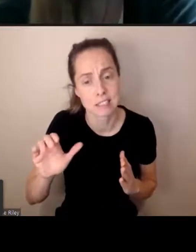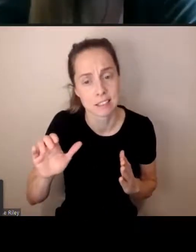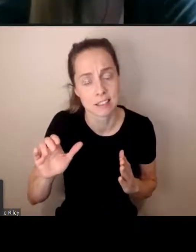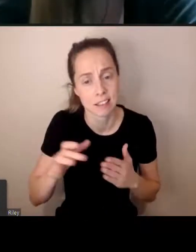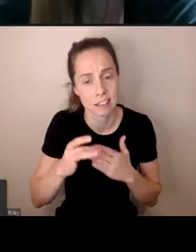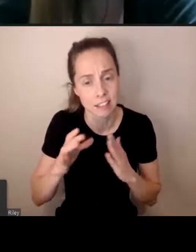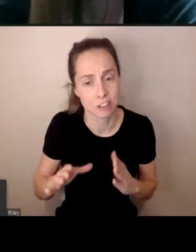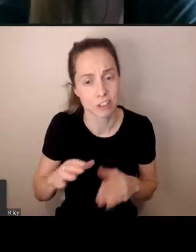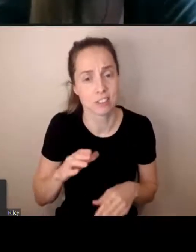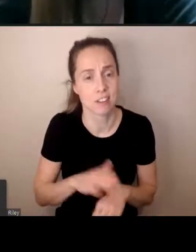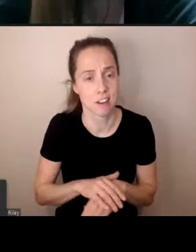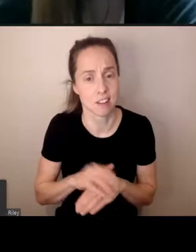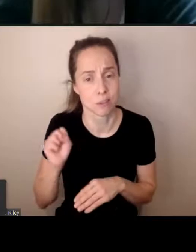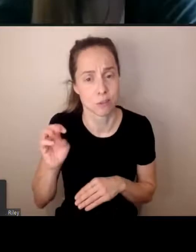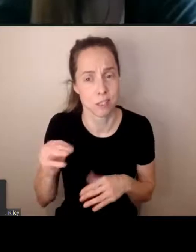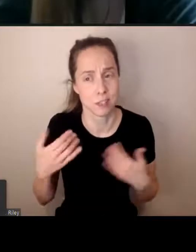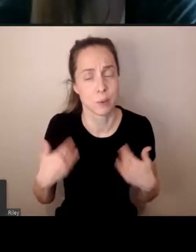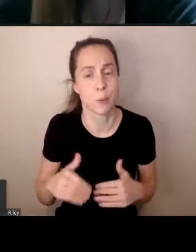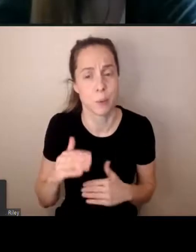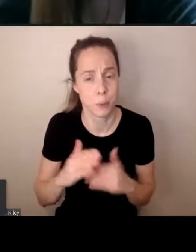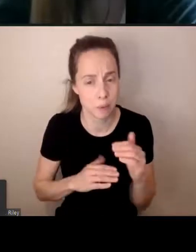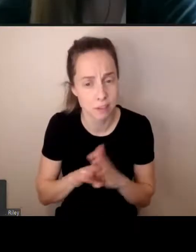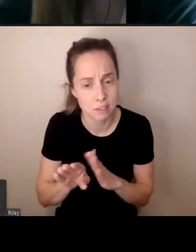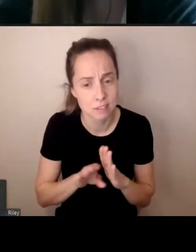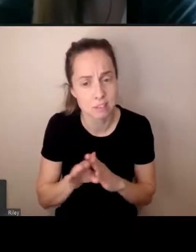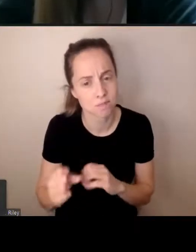of a powerful network of,